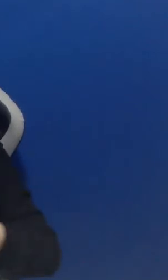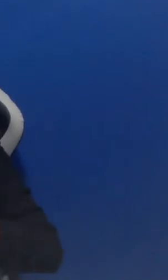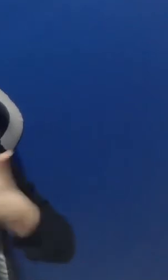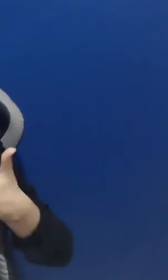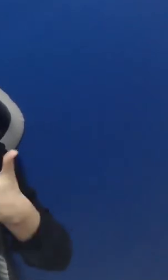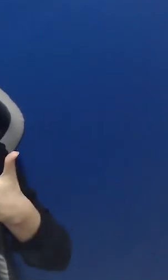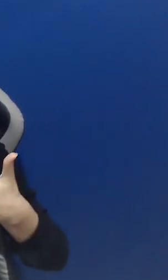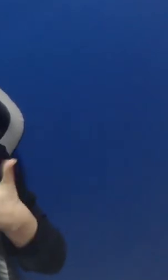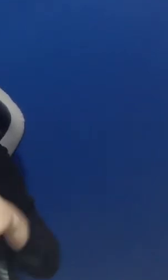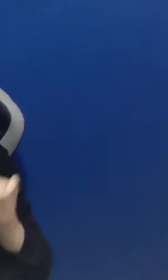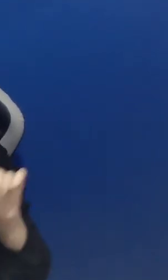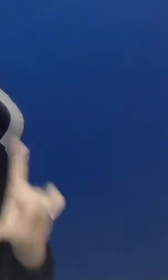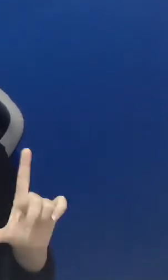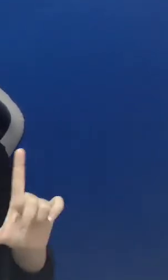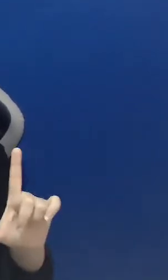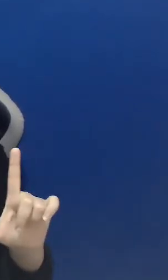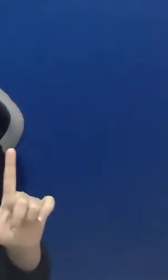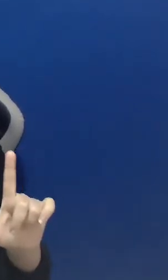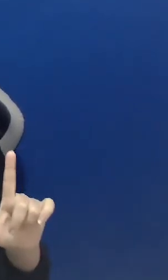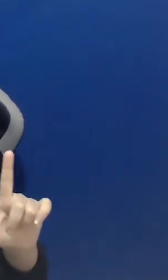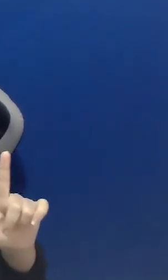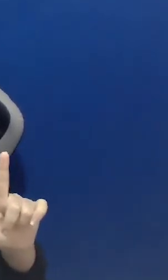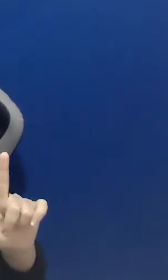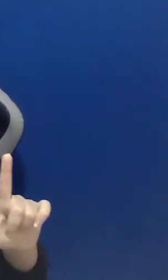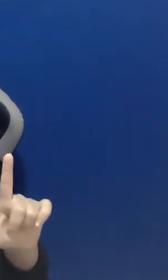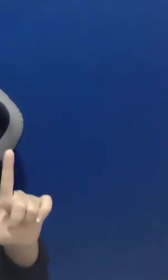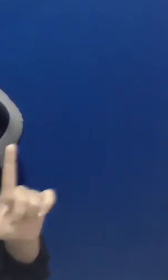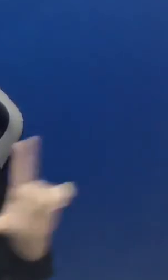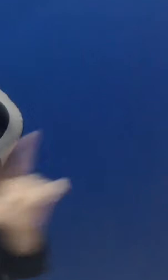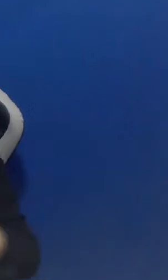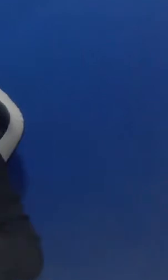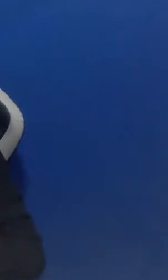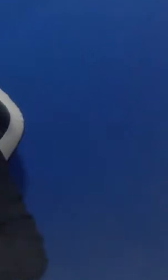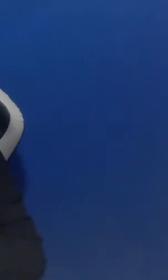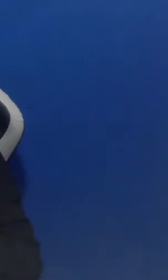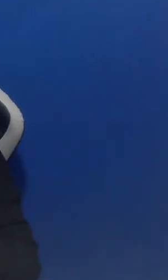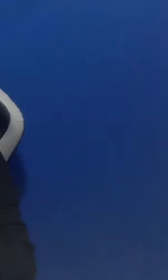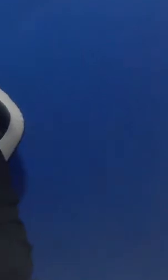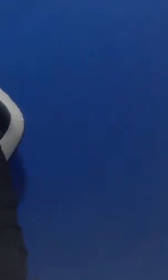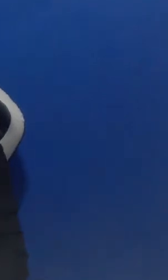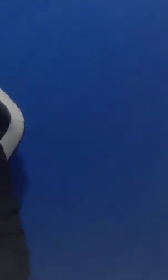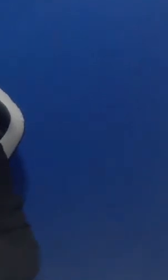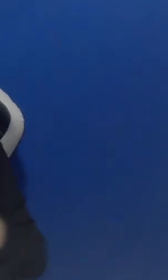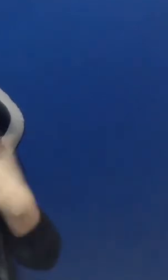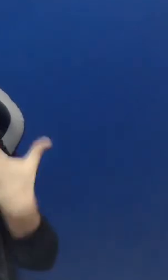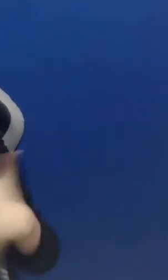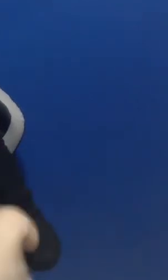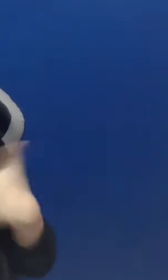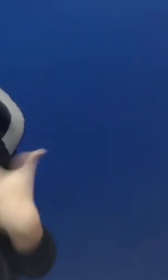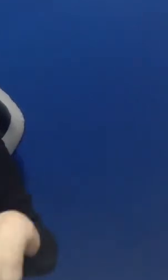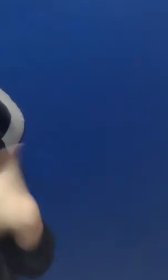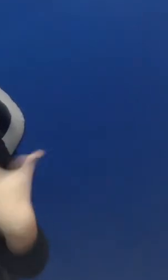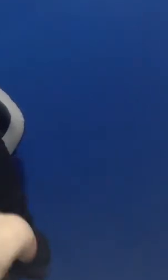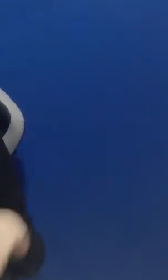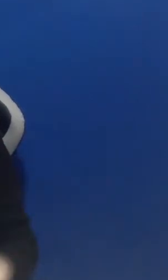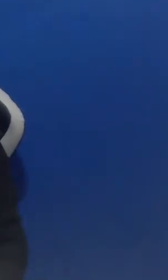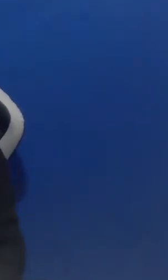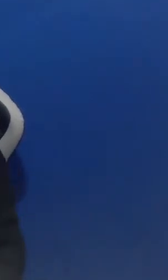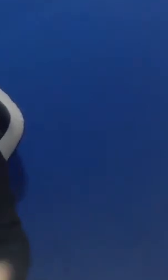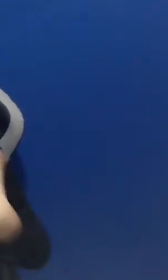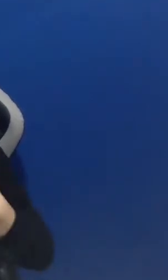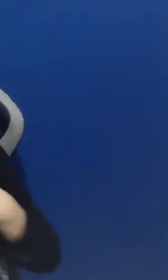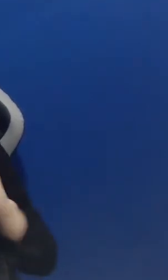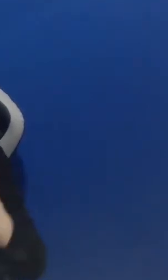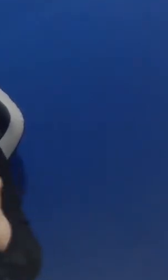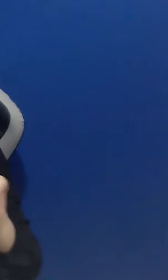is that we can no longer afford to neglect mental health in our region. Despite the incredibly high rates of morbidity